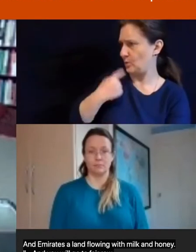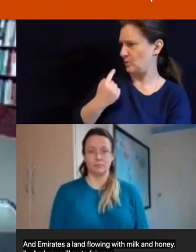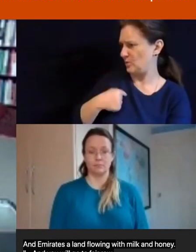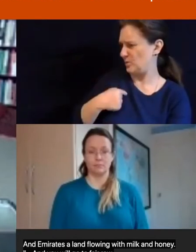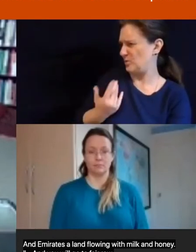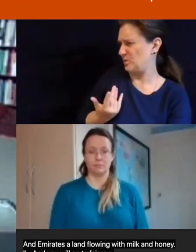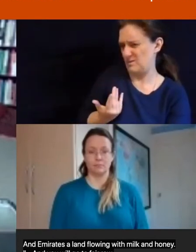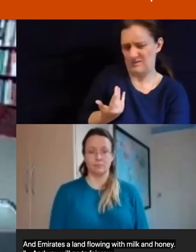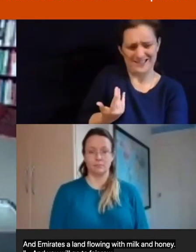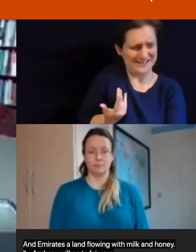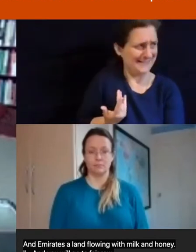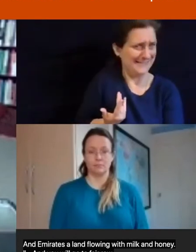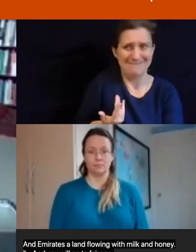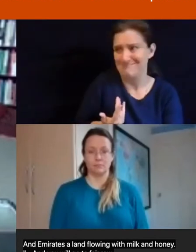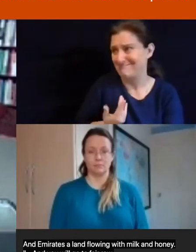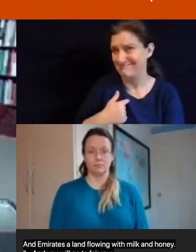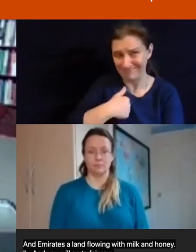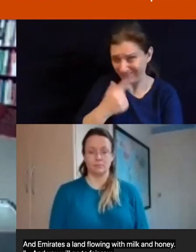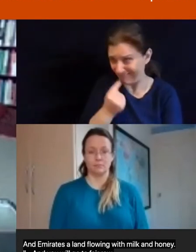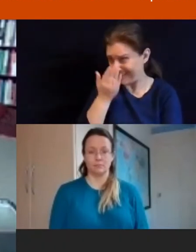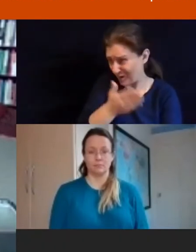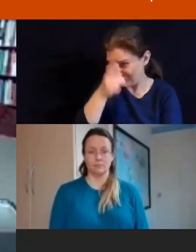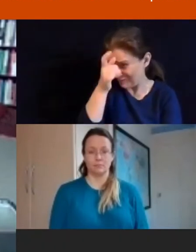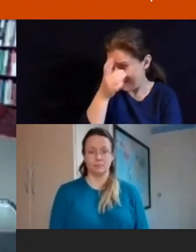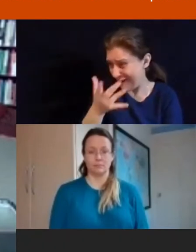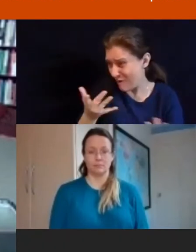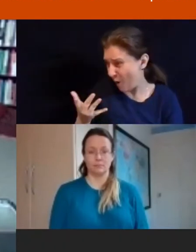that I might go to Pharaoh?"